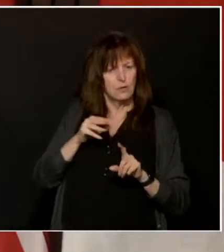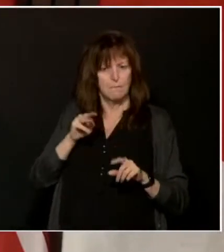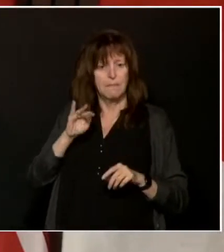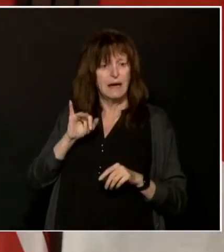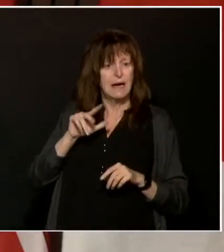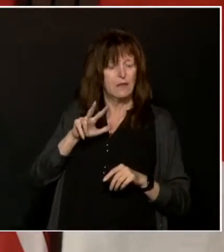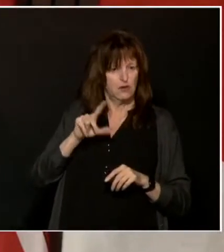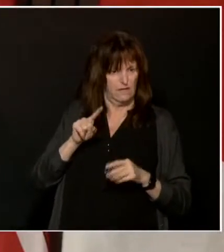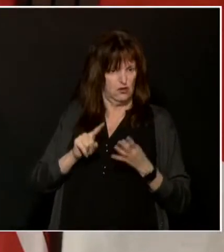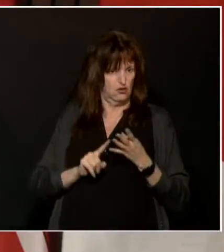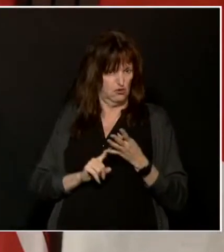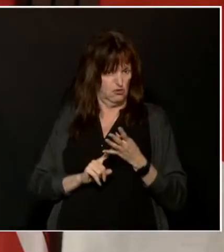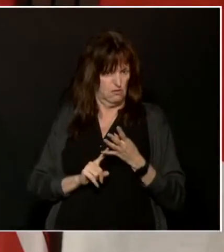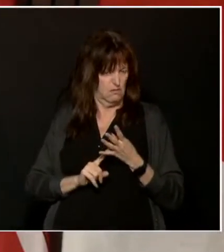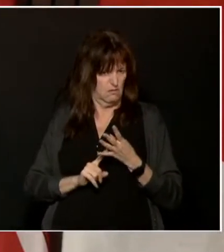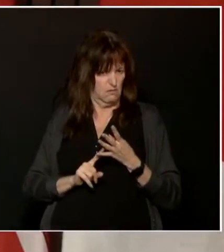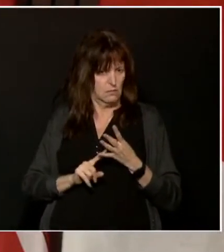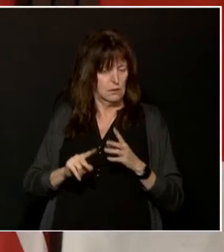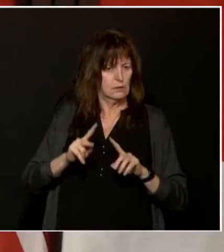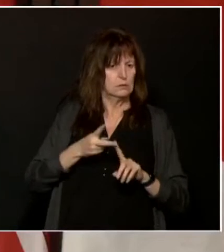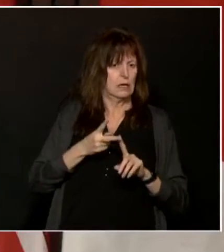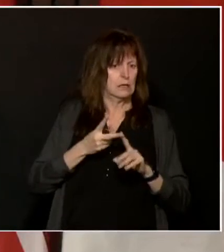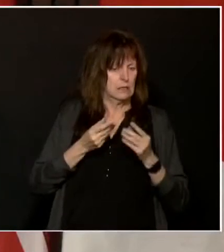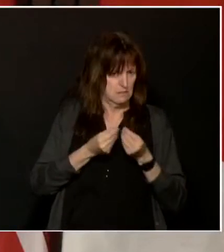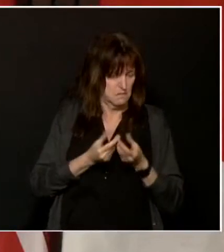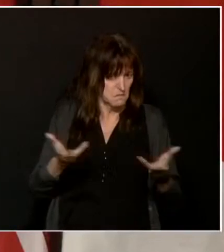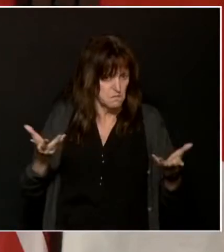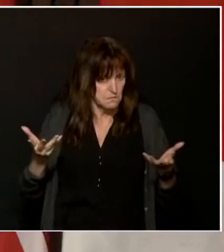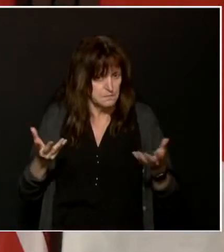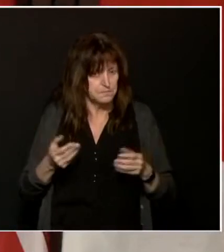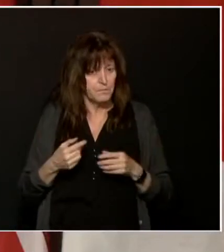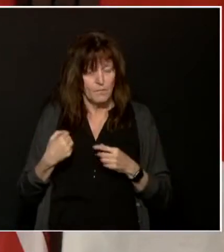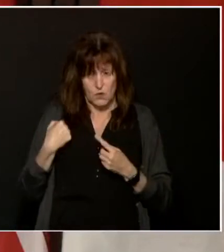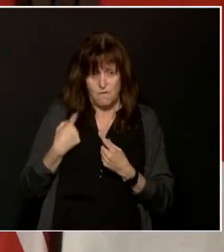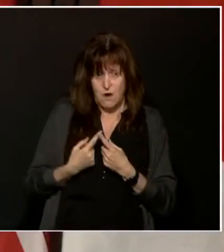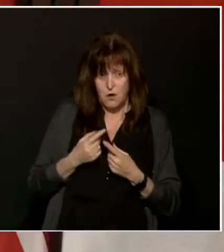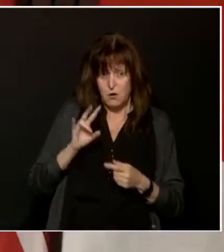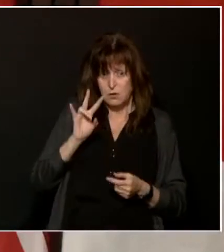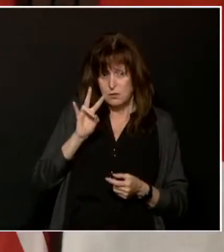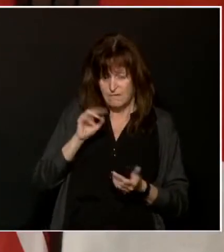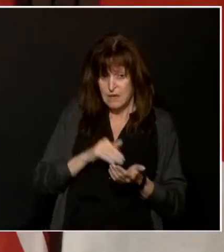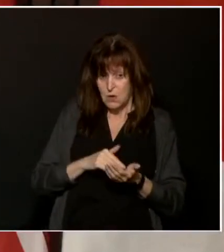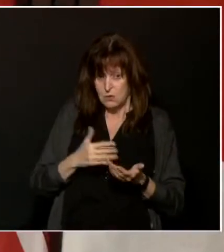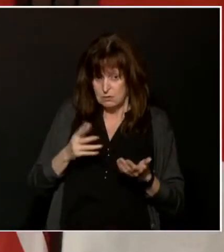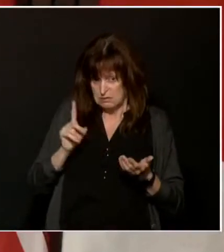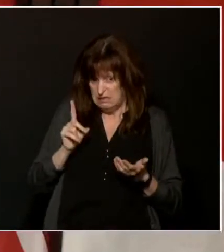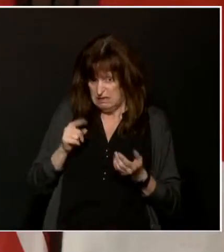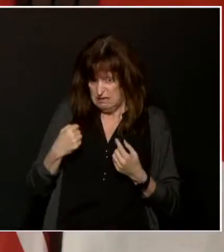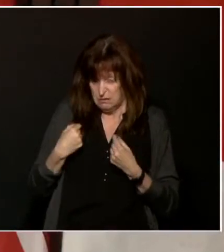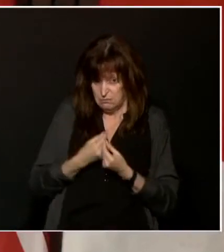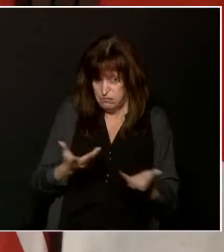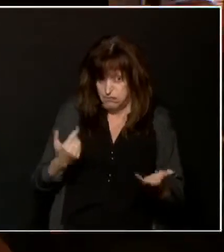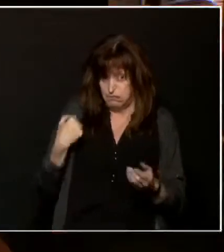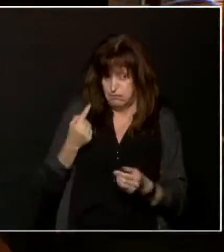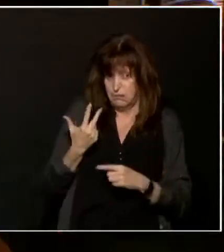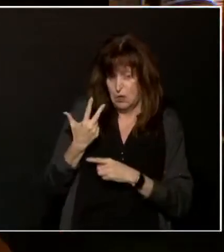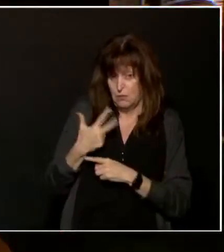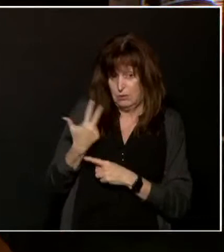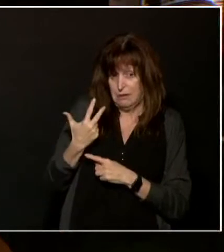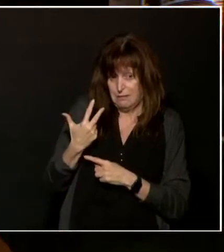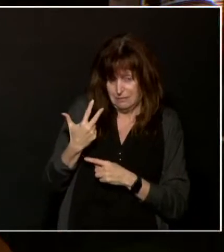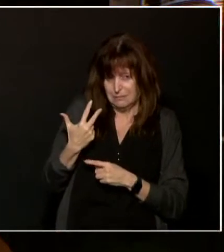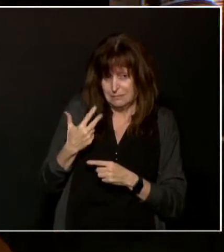fact, we have seen approximately 7,000 second doses that have been given over the past 3 days. Follow-up?